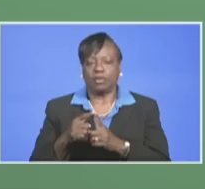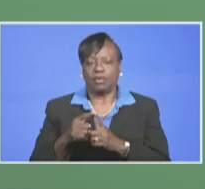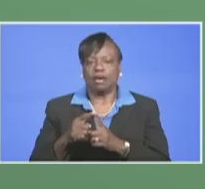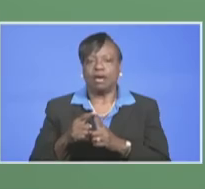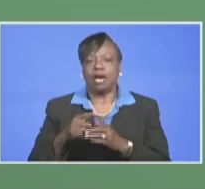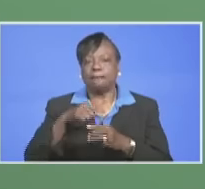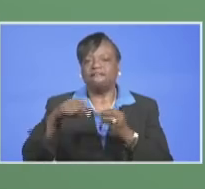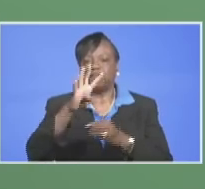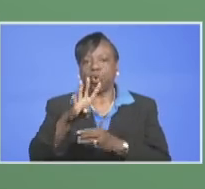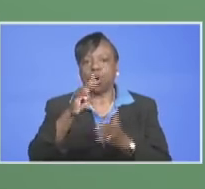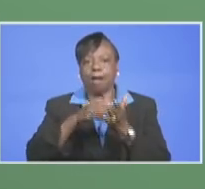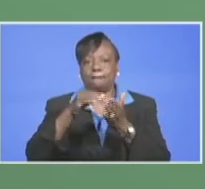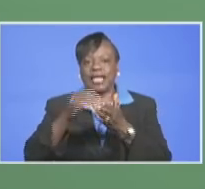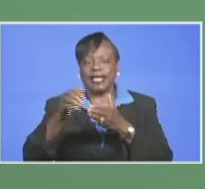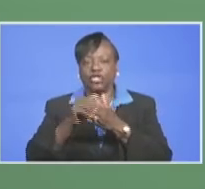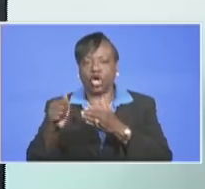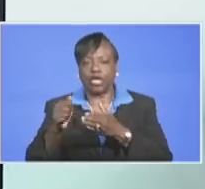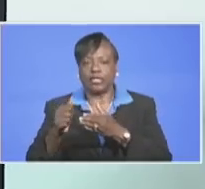$4 million.